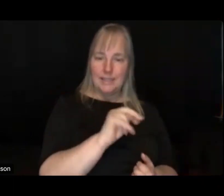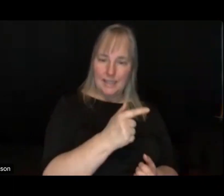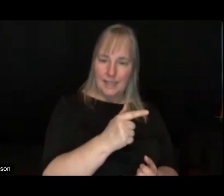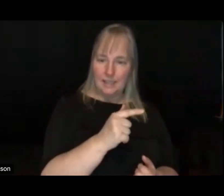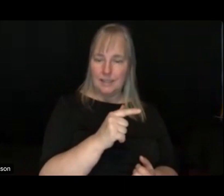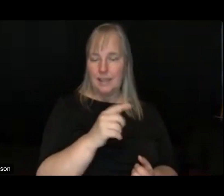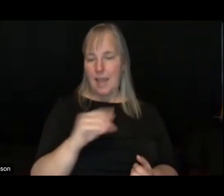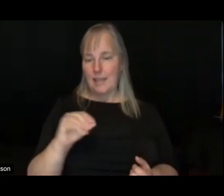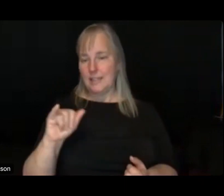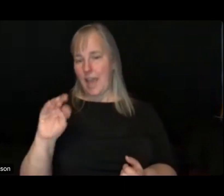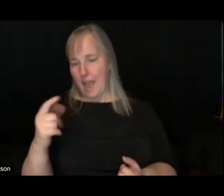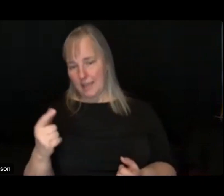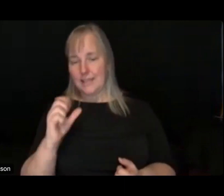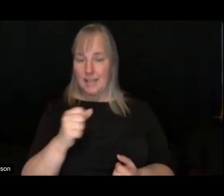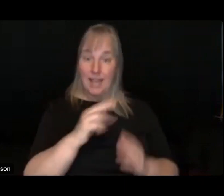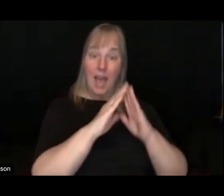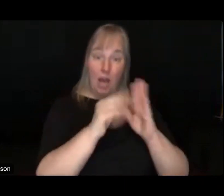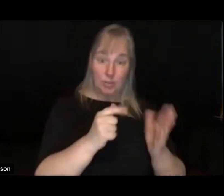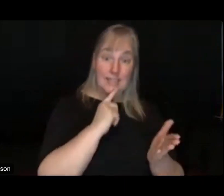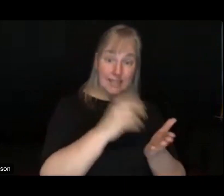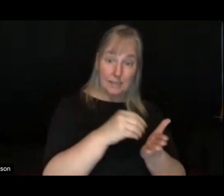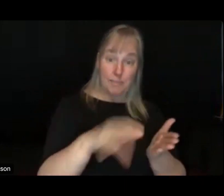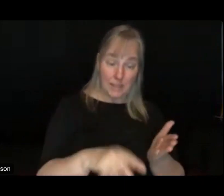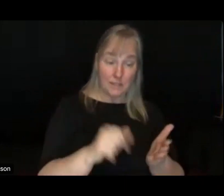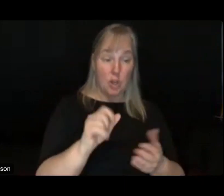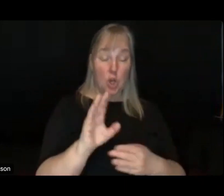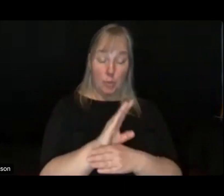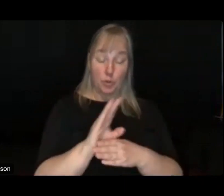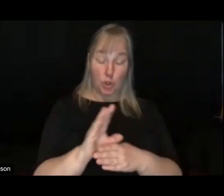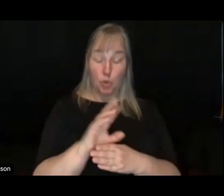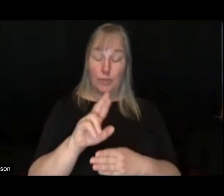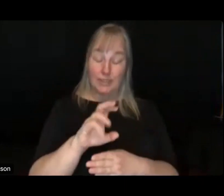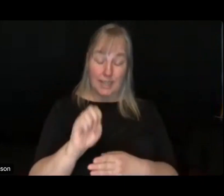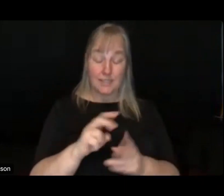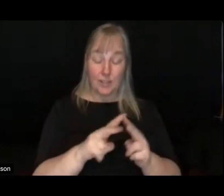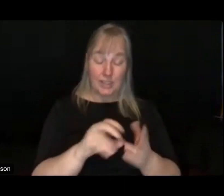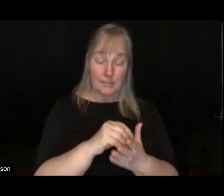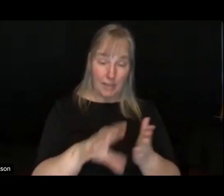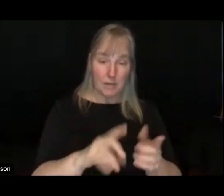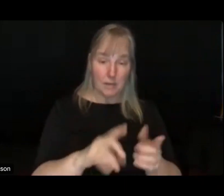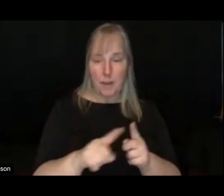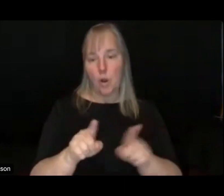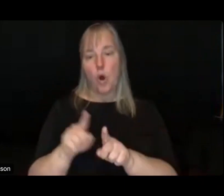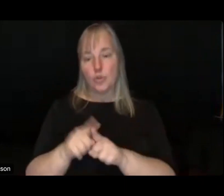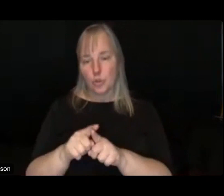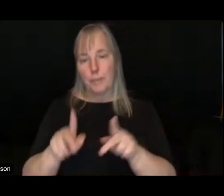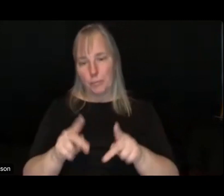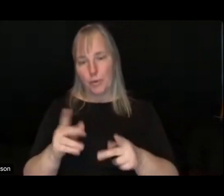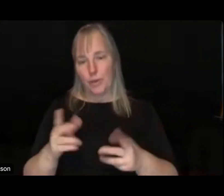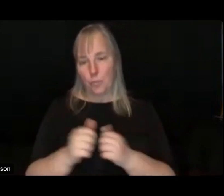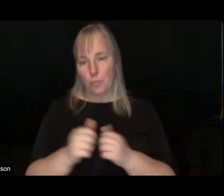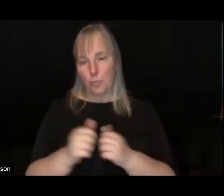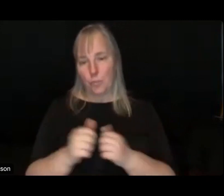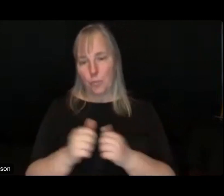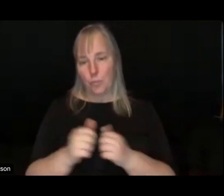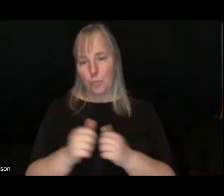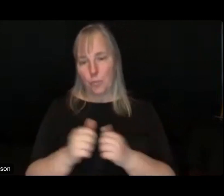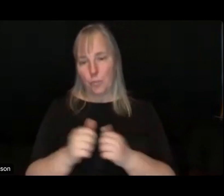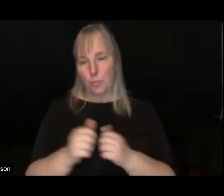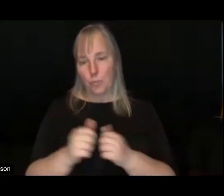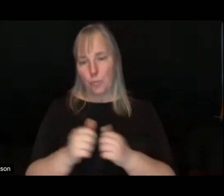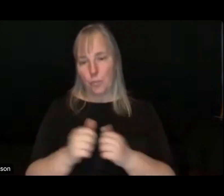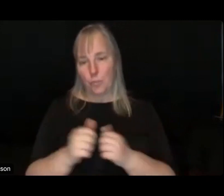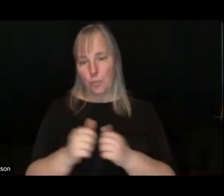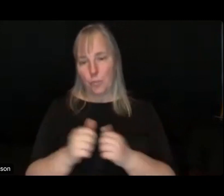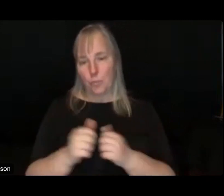is very expensive. Commercial real estate is very expensive, but you also have people here with disposable income who are looking for business